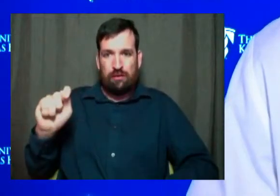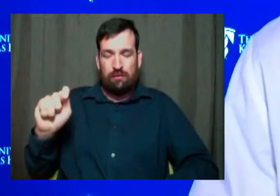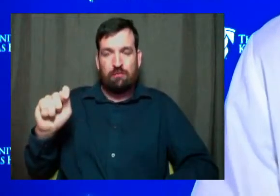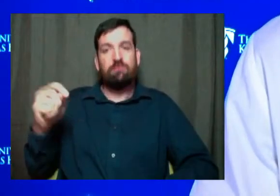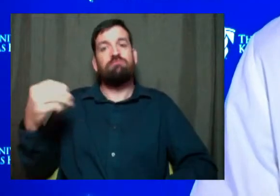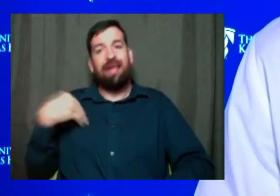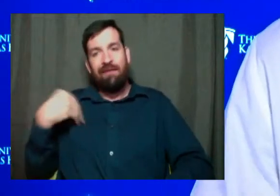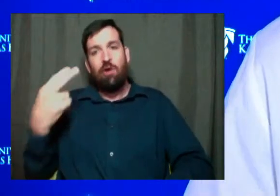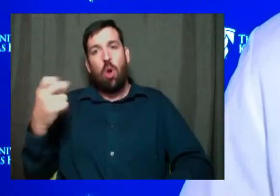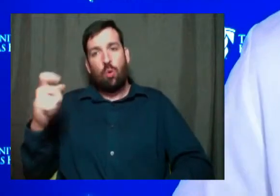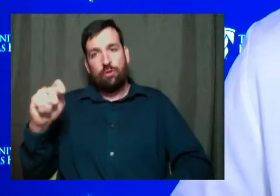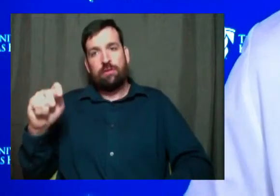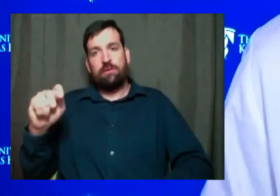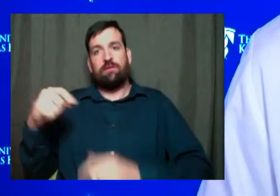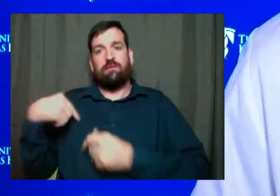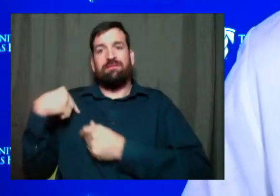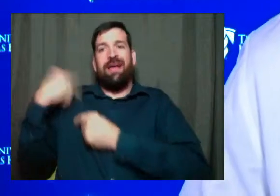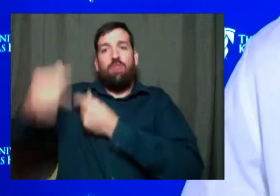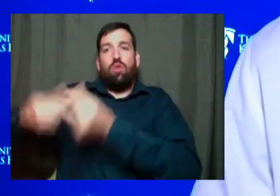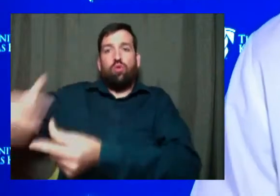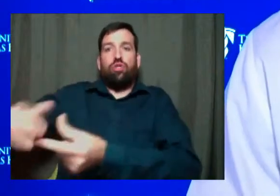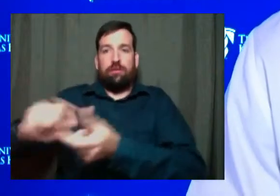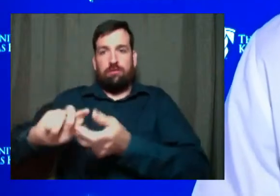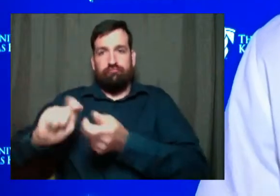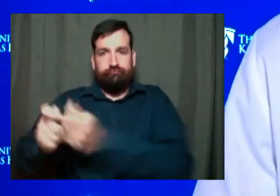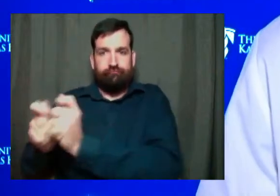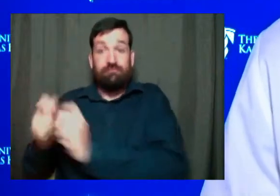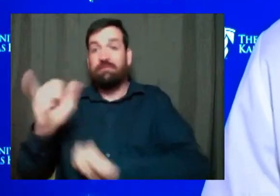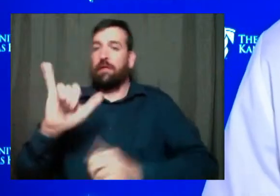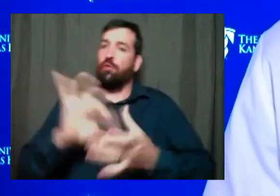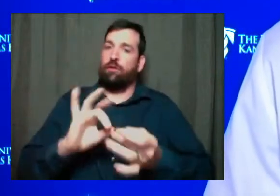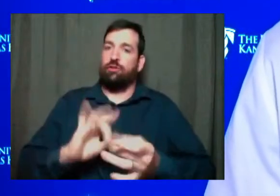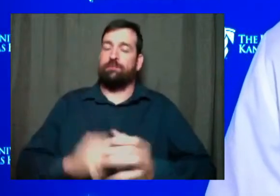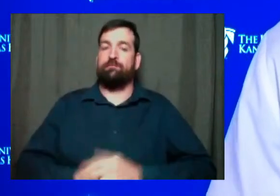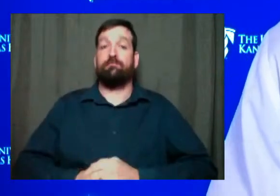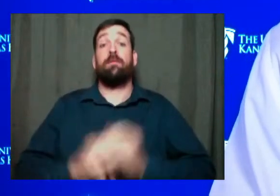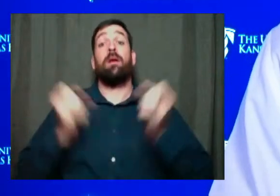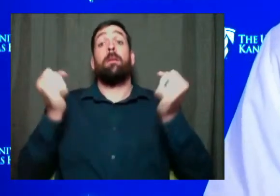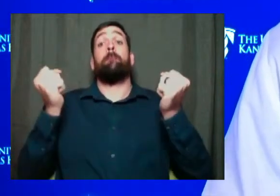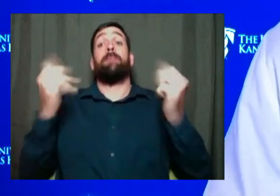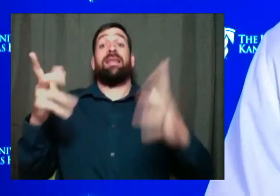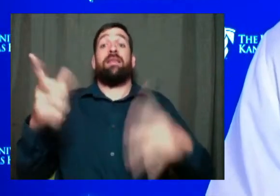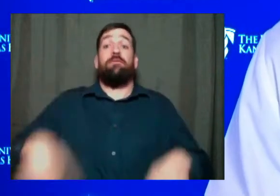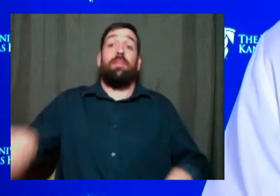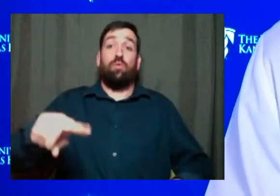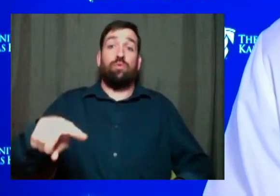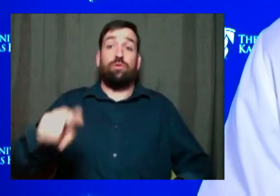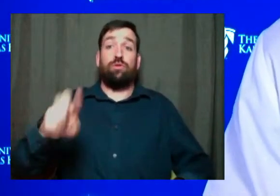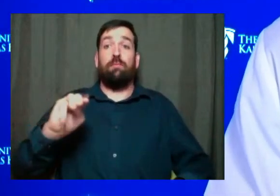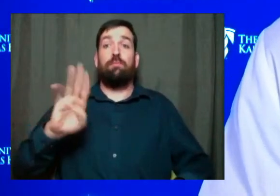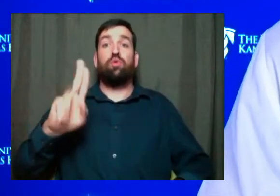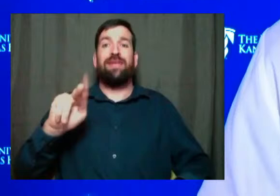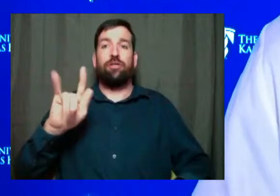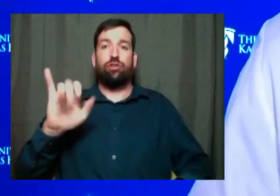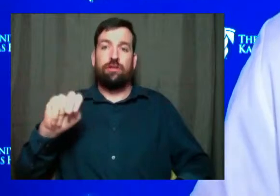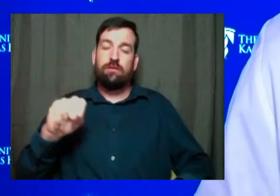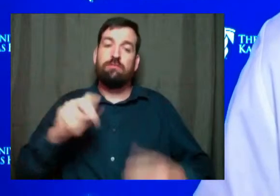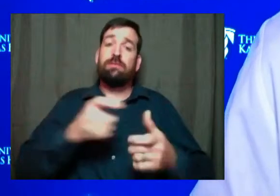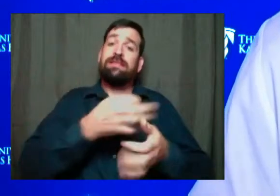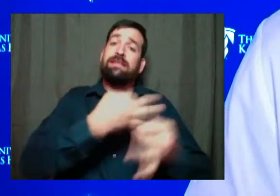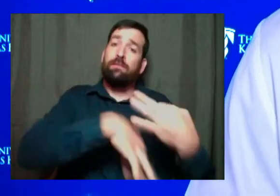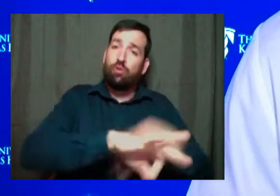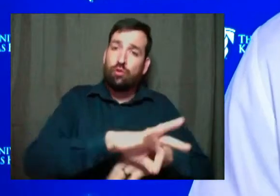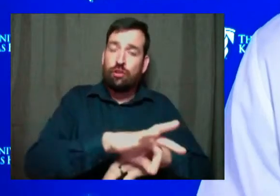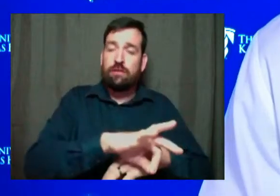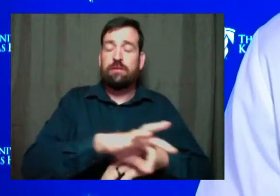when it changes with every replication cycle, like you said. Many of these mutations or substitutions that go on within the